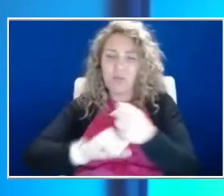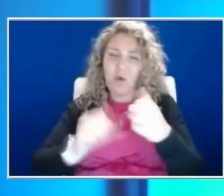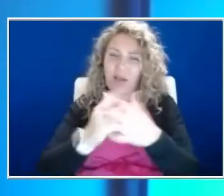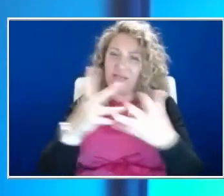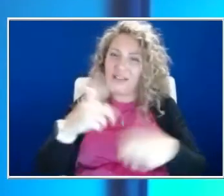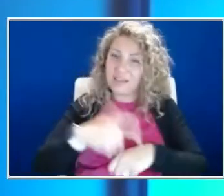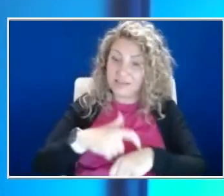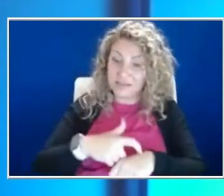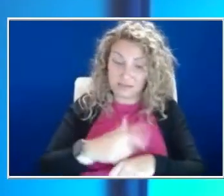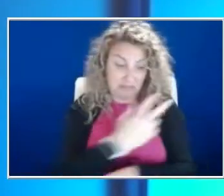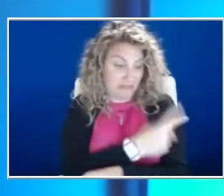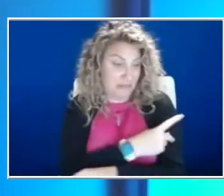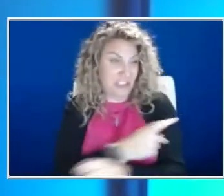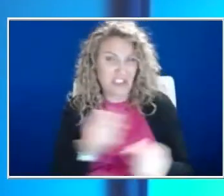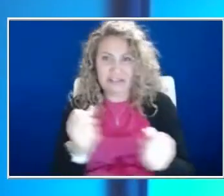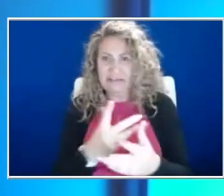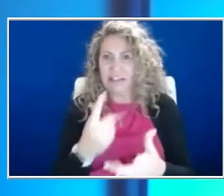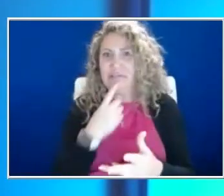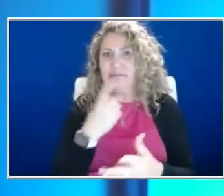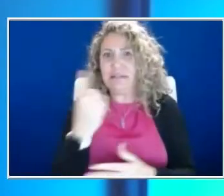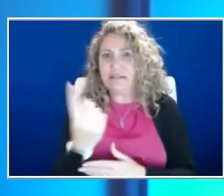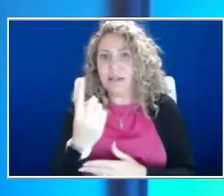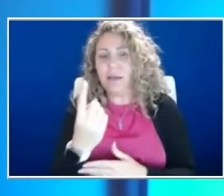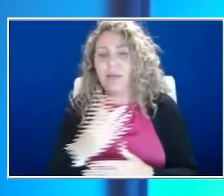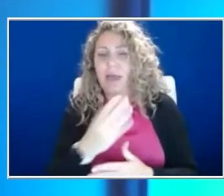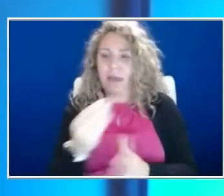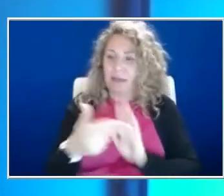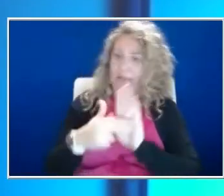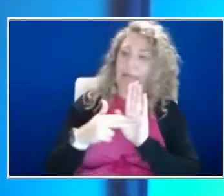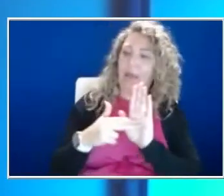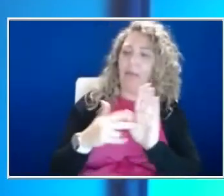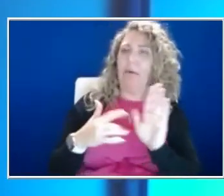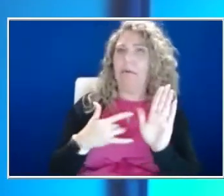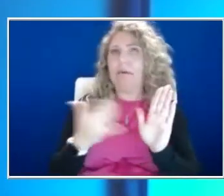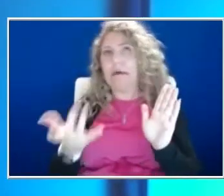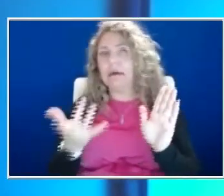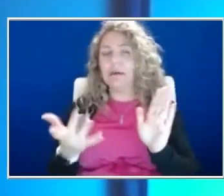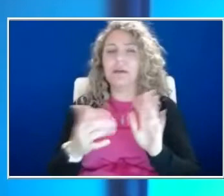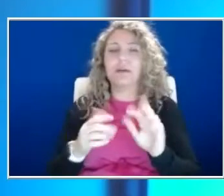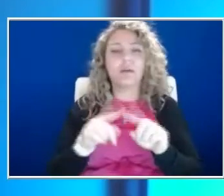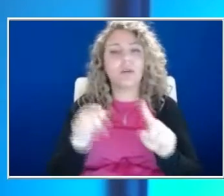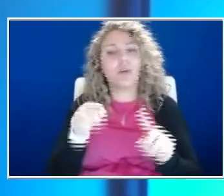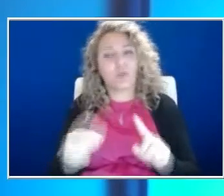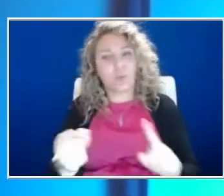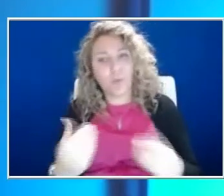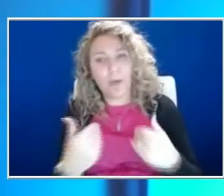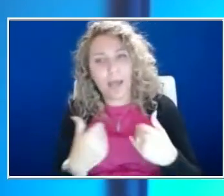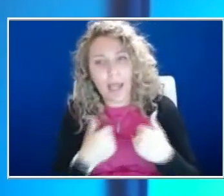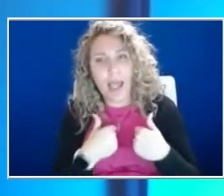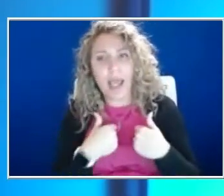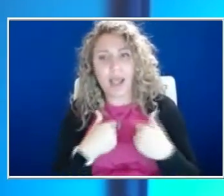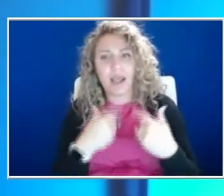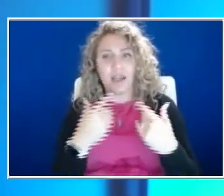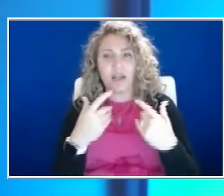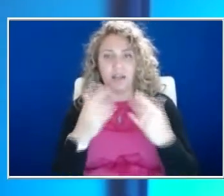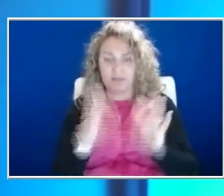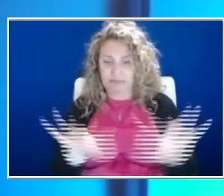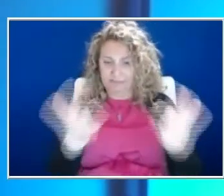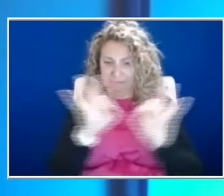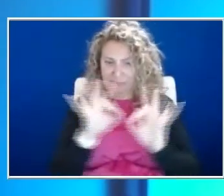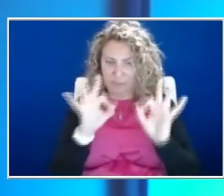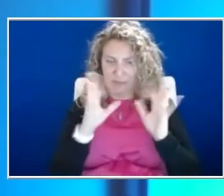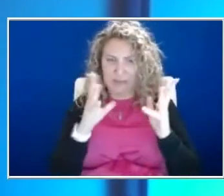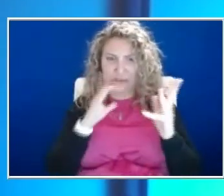to say something because they're going to be labeled, but you have a critical event in your life. It doesn't mean we're